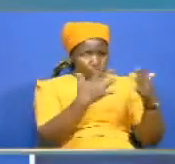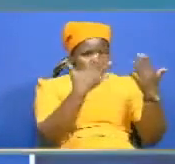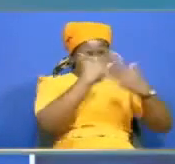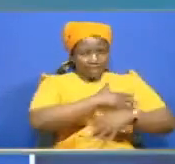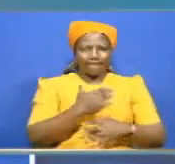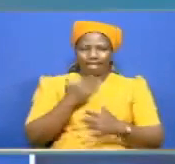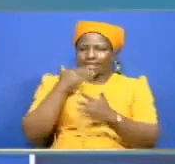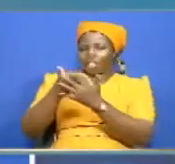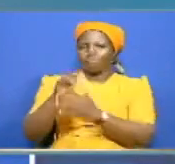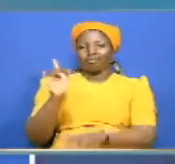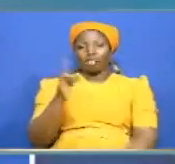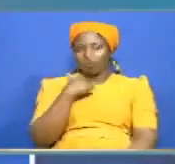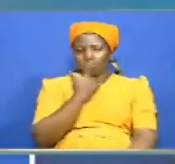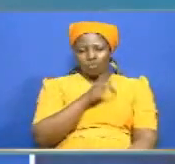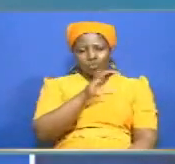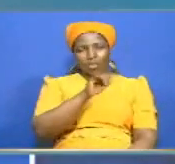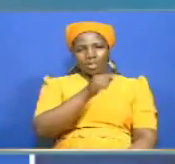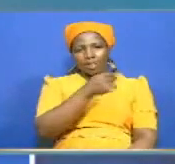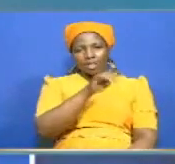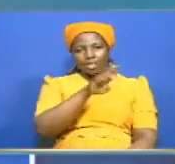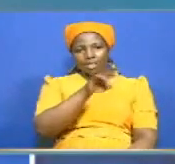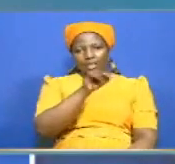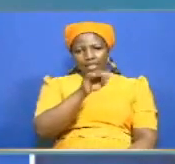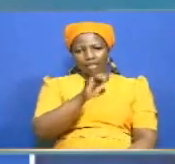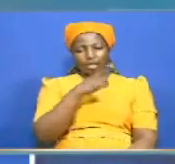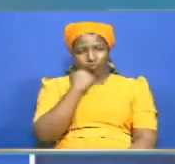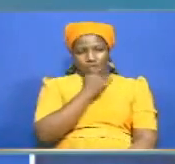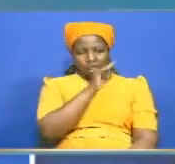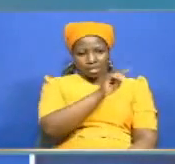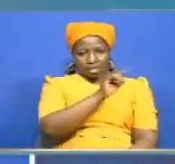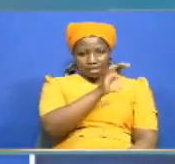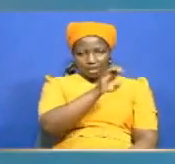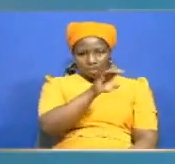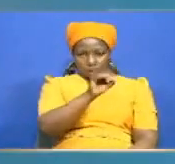Catherine Nyongesa, the CEO of the Texas Cancer Center.